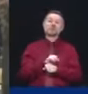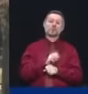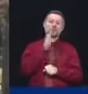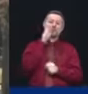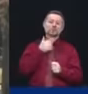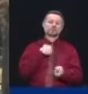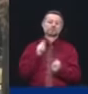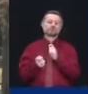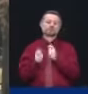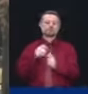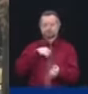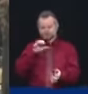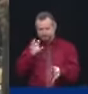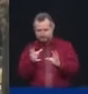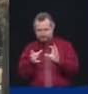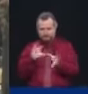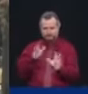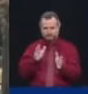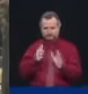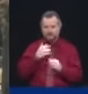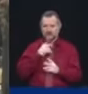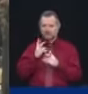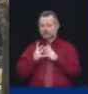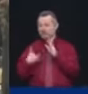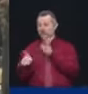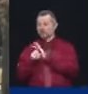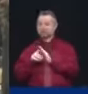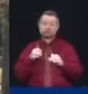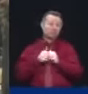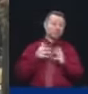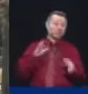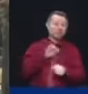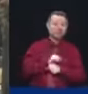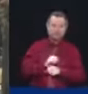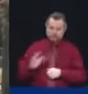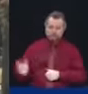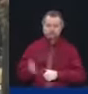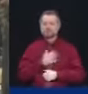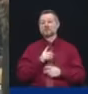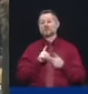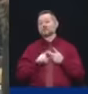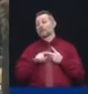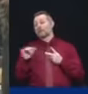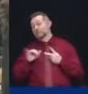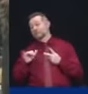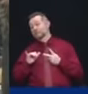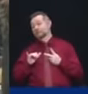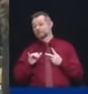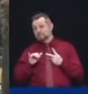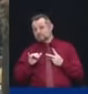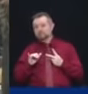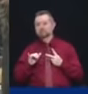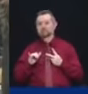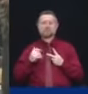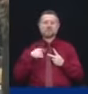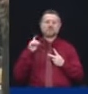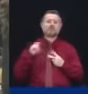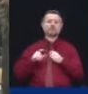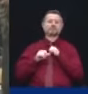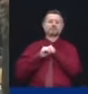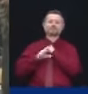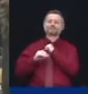factor, making it easier for people to walk in. You don't have to wait for an appointment. And we have to get information to